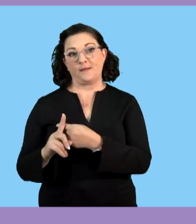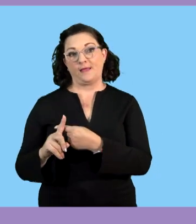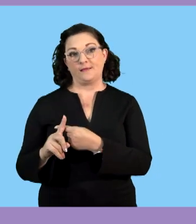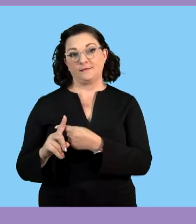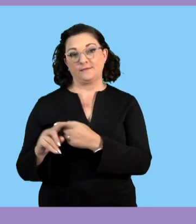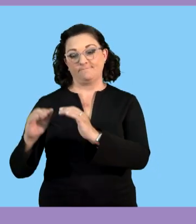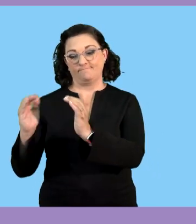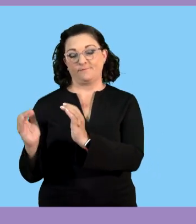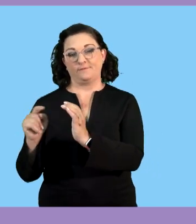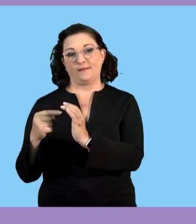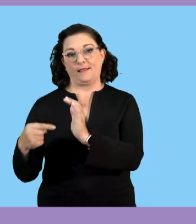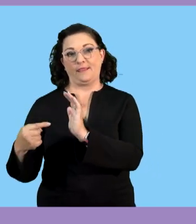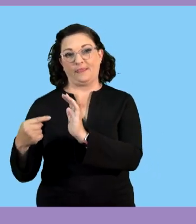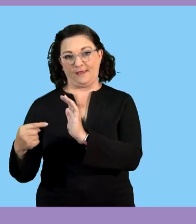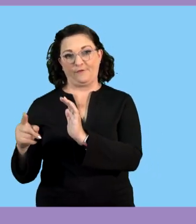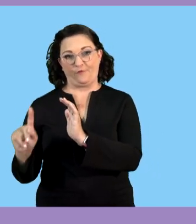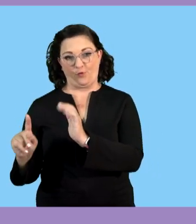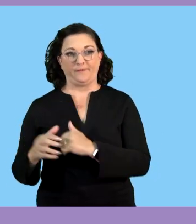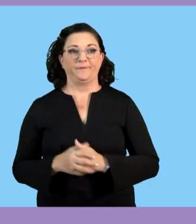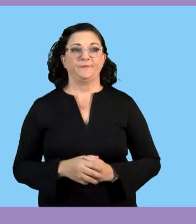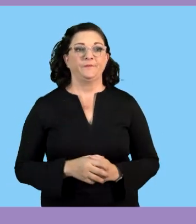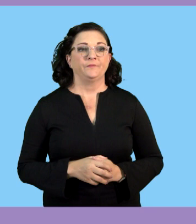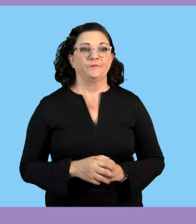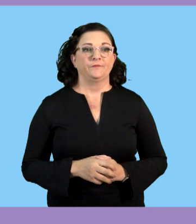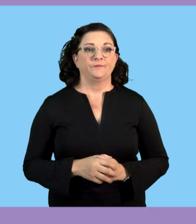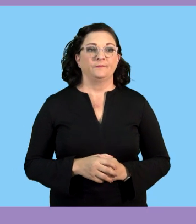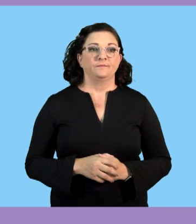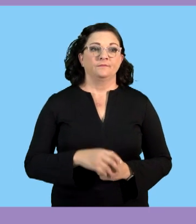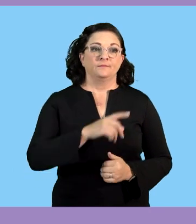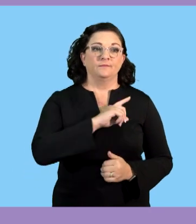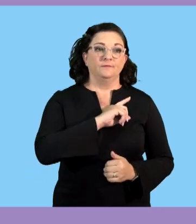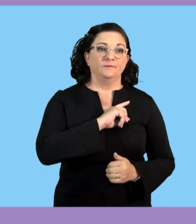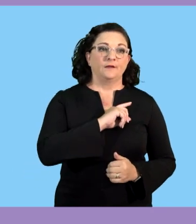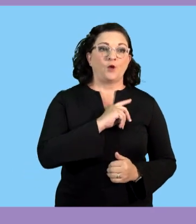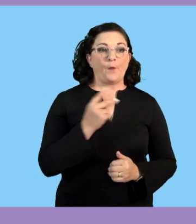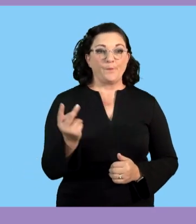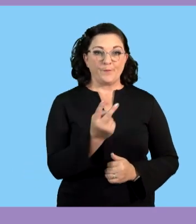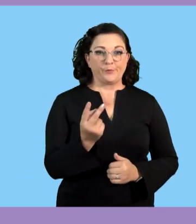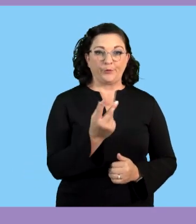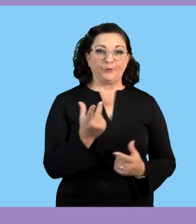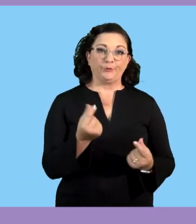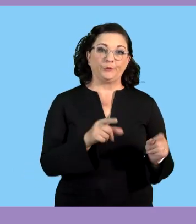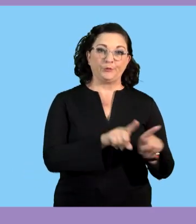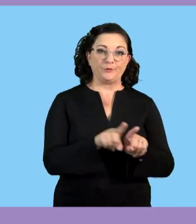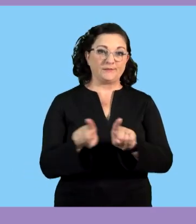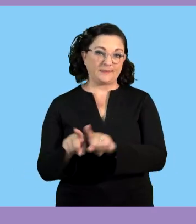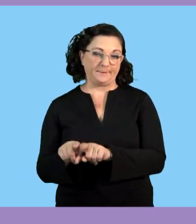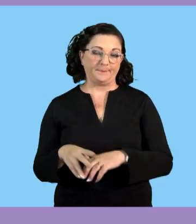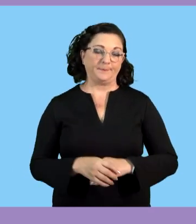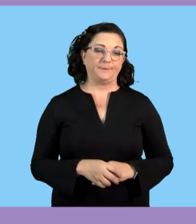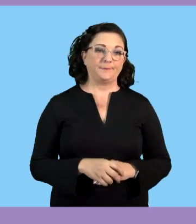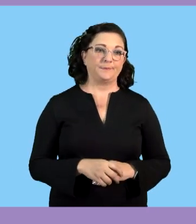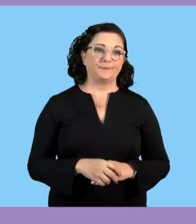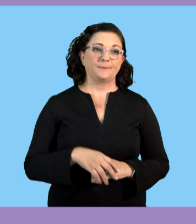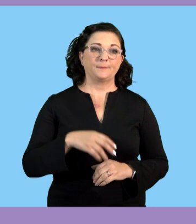1 on the other side. Let me show that we are adding a negative 1 on both sides. So what is